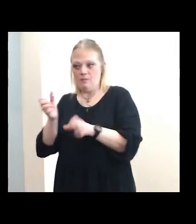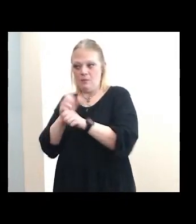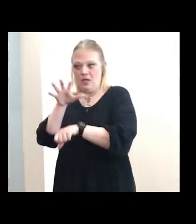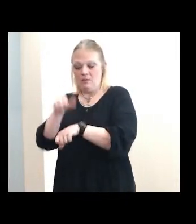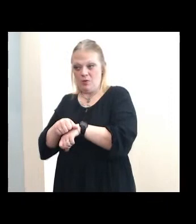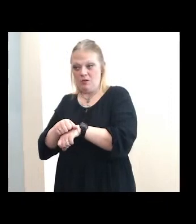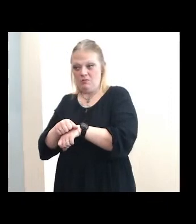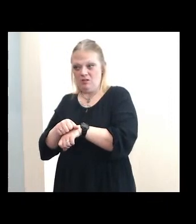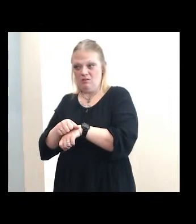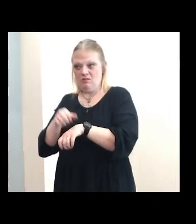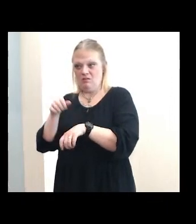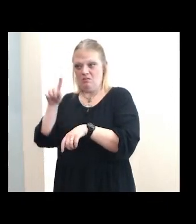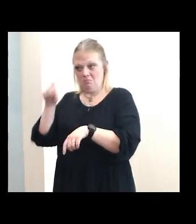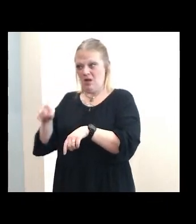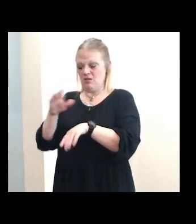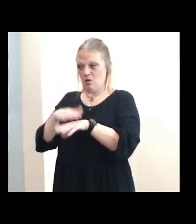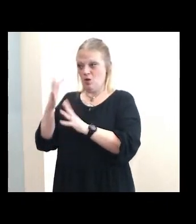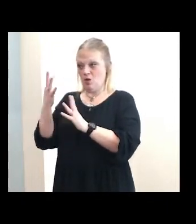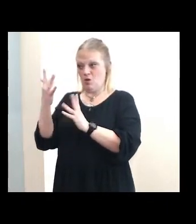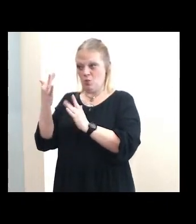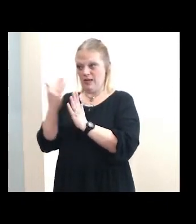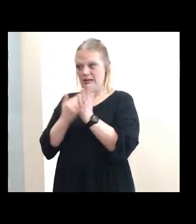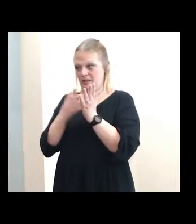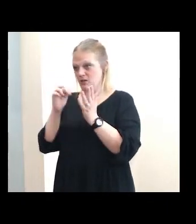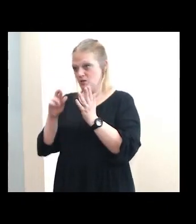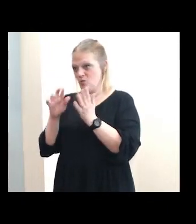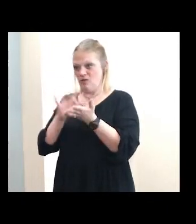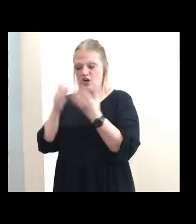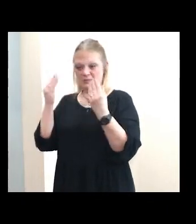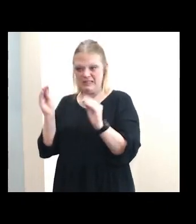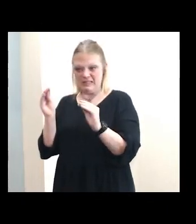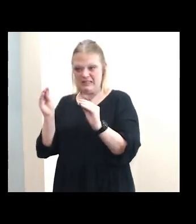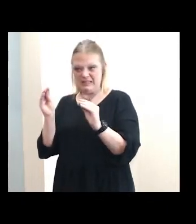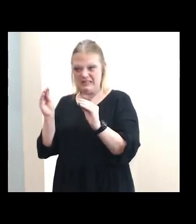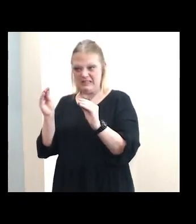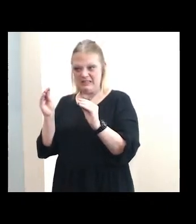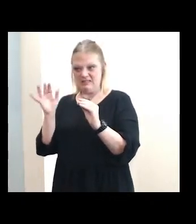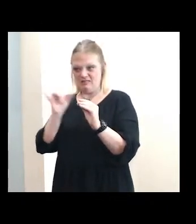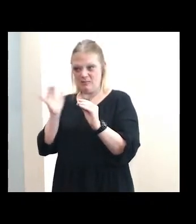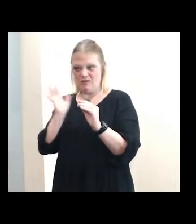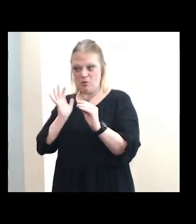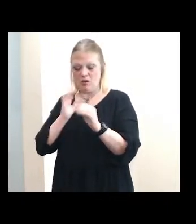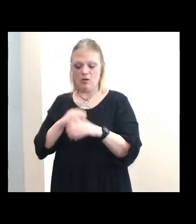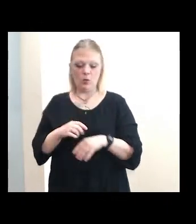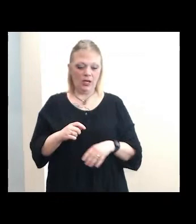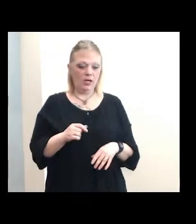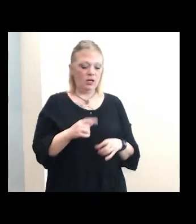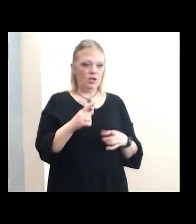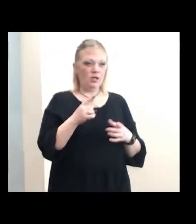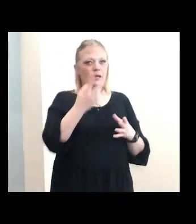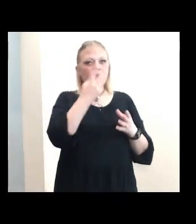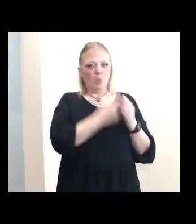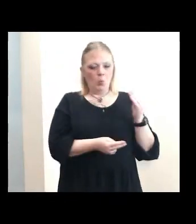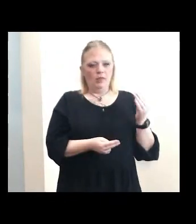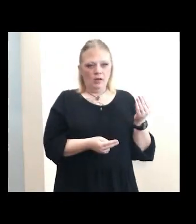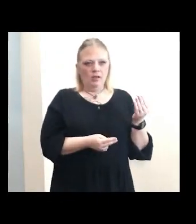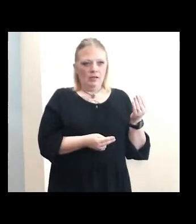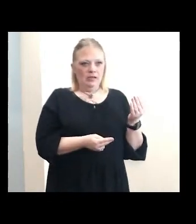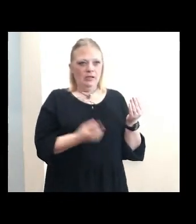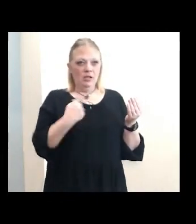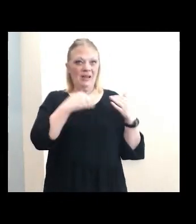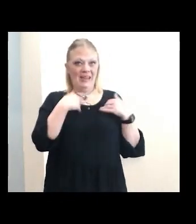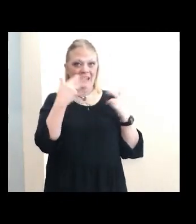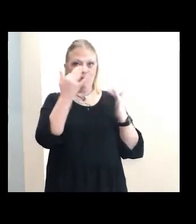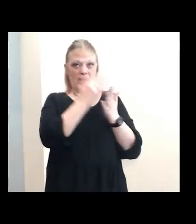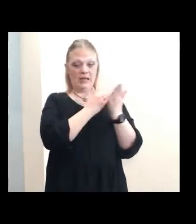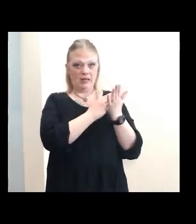appointment? Do they have to be on this waiting list or go to a pharmacy, as was the case before? Well, it's both. We have the waiting